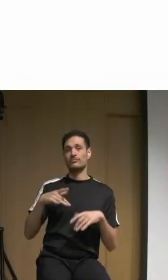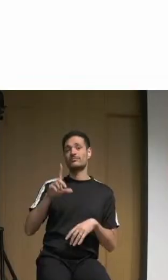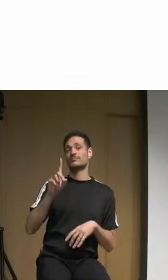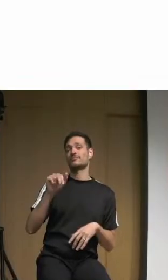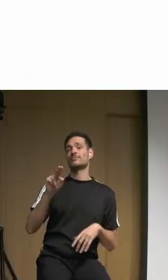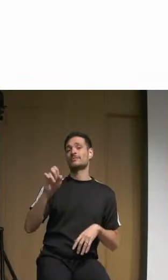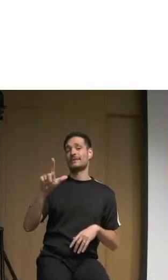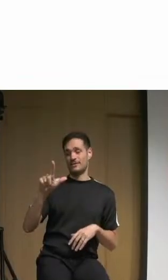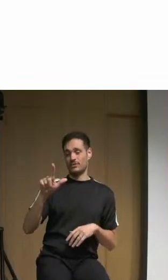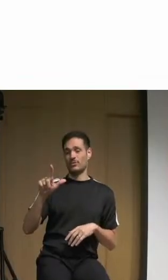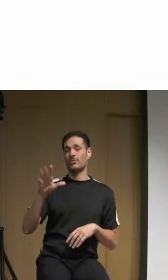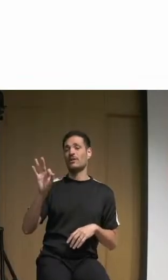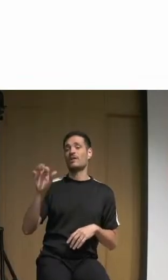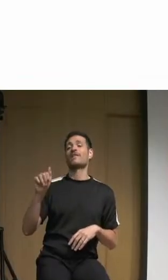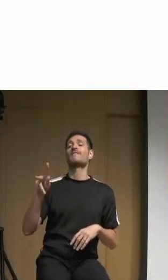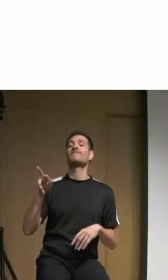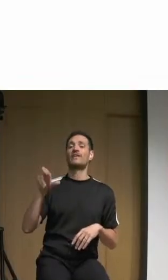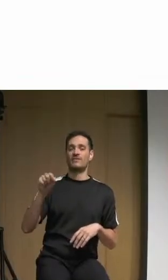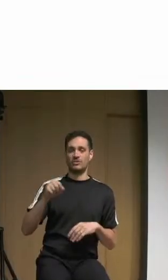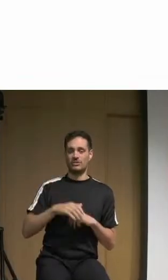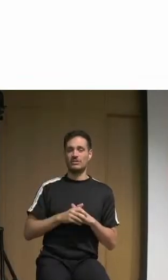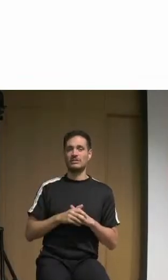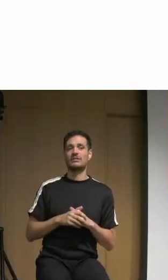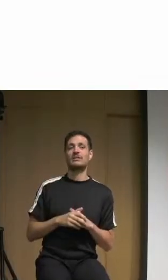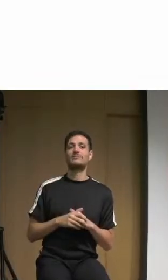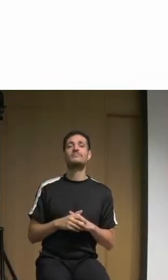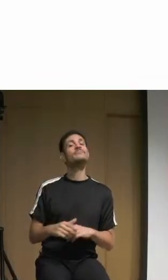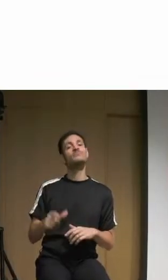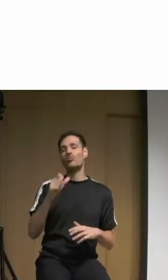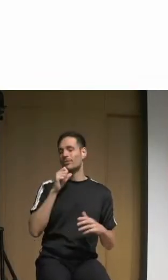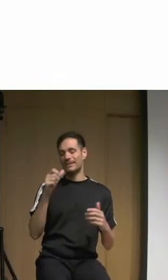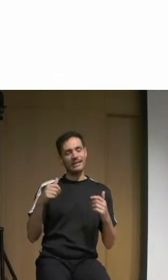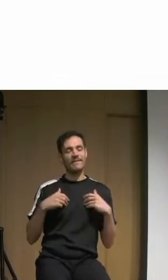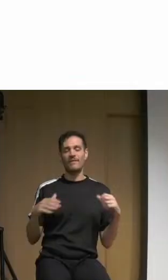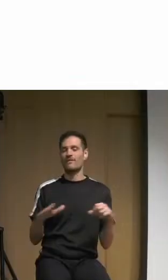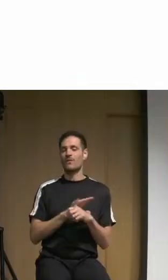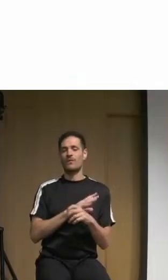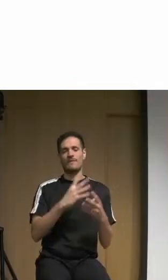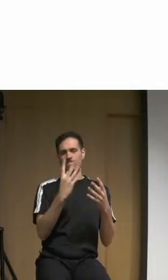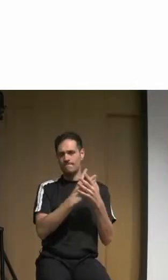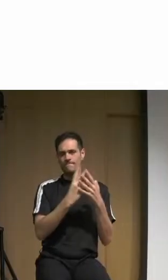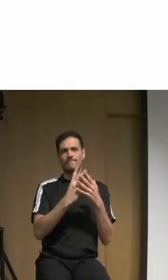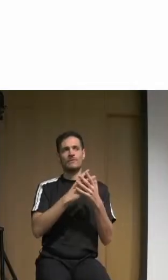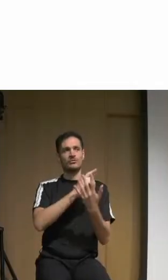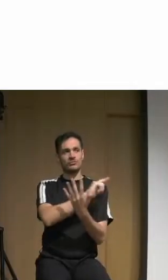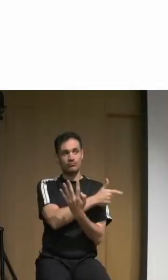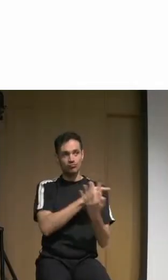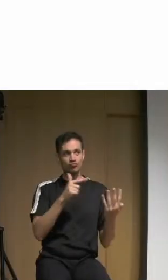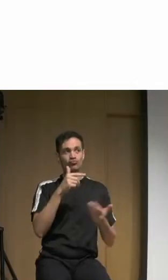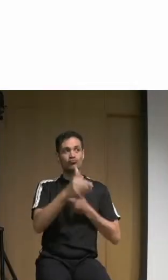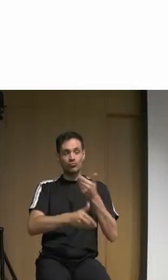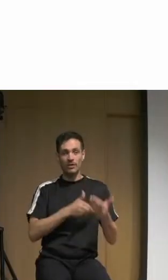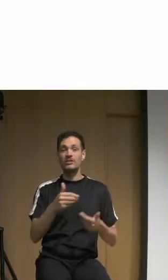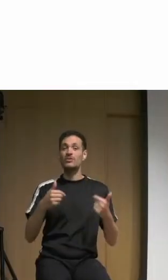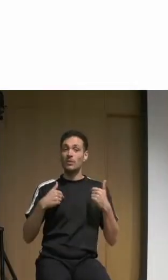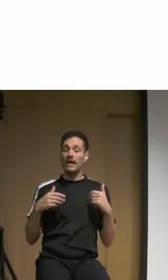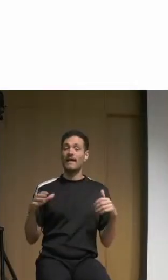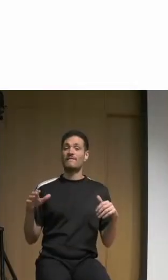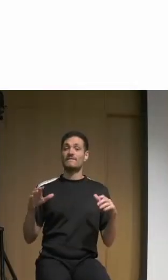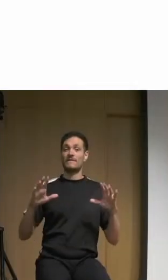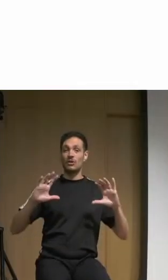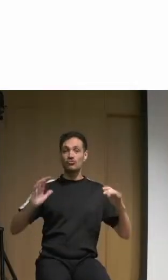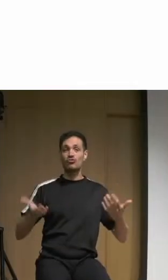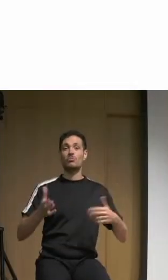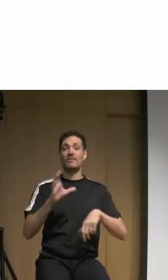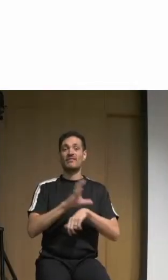we had one group. We did not go through a full vetting process. We had one group of consultants. There was a commissioner that had